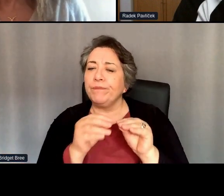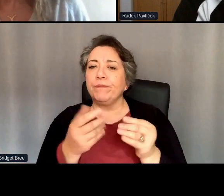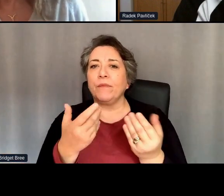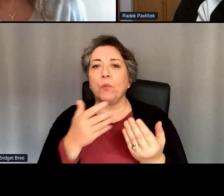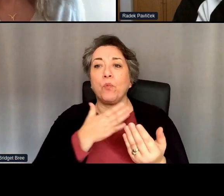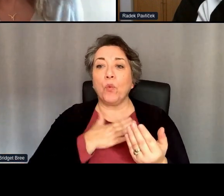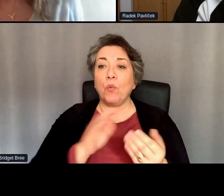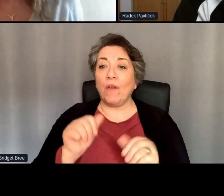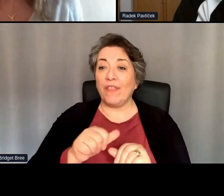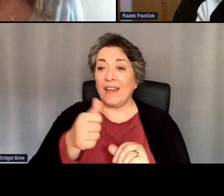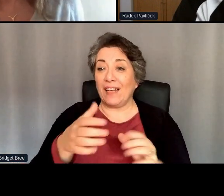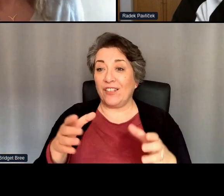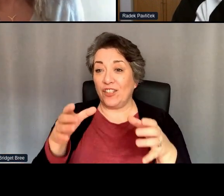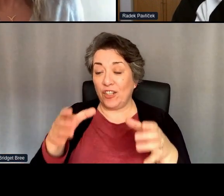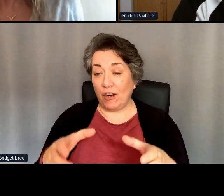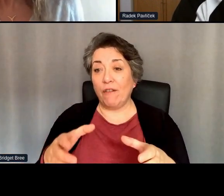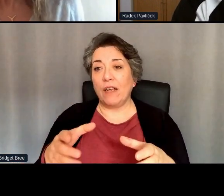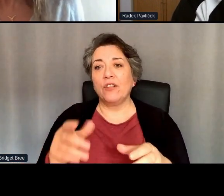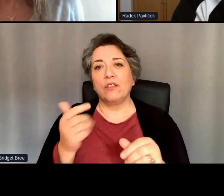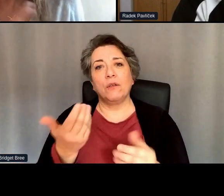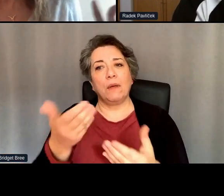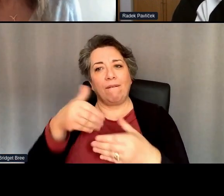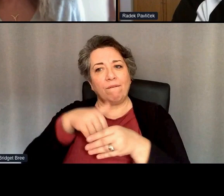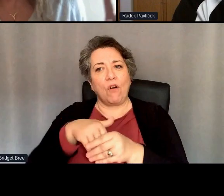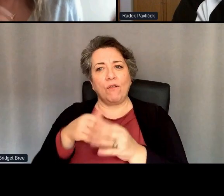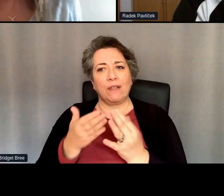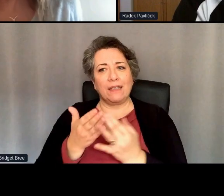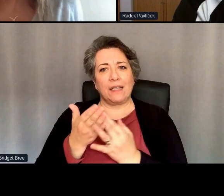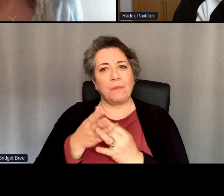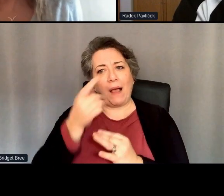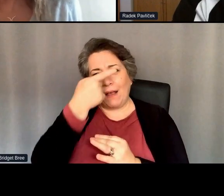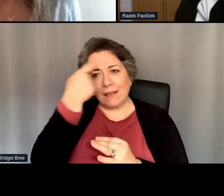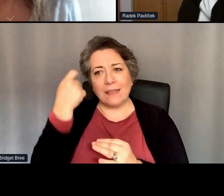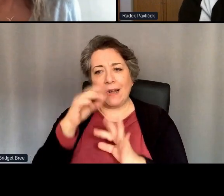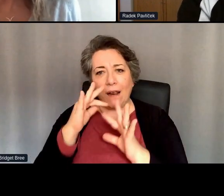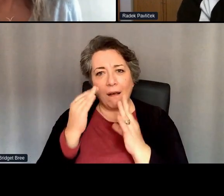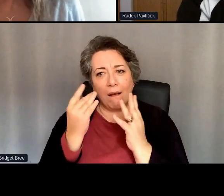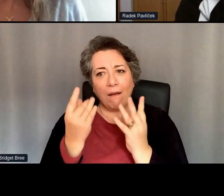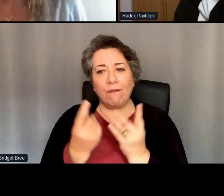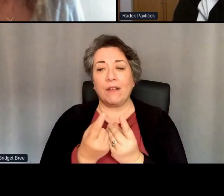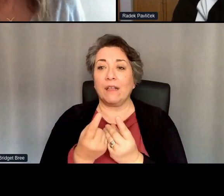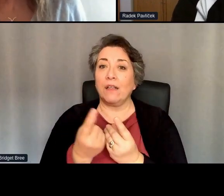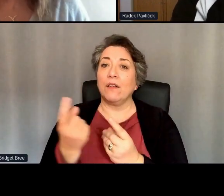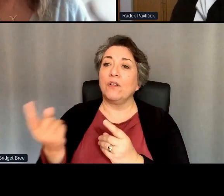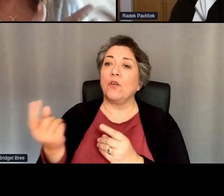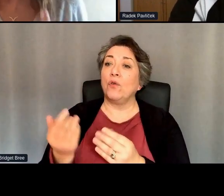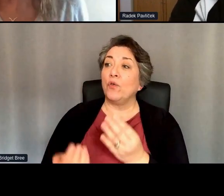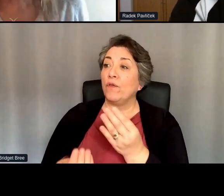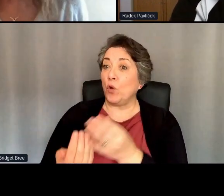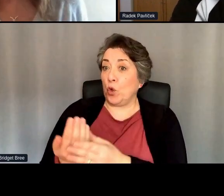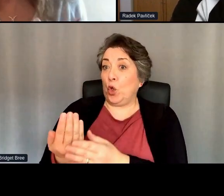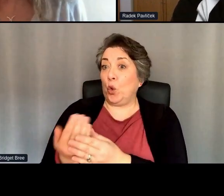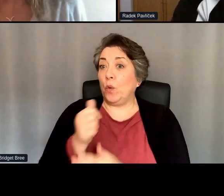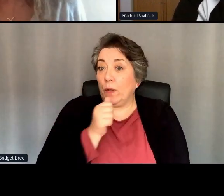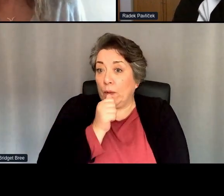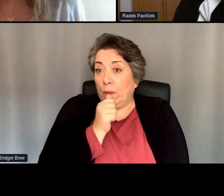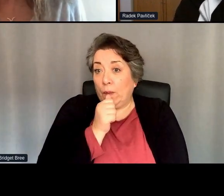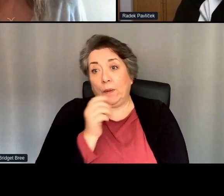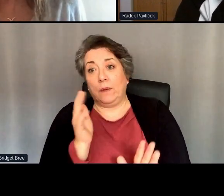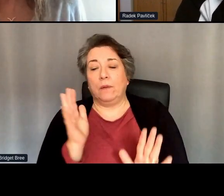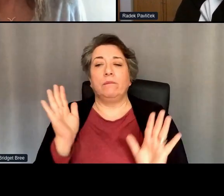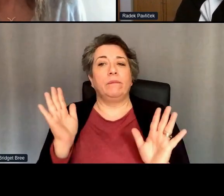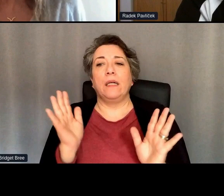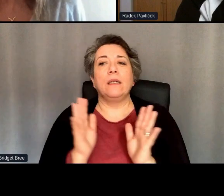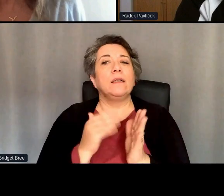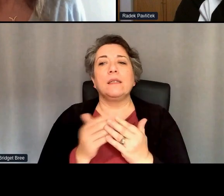is very, very useful for kind of newbies in the industry to get the connections and, of course, the webinars and the training